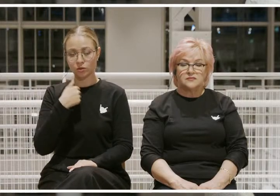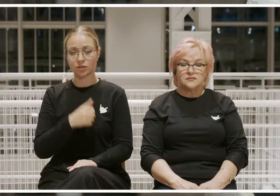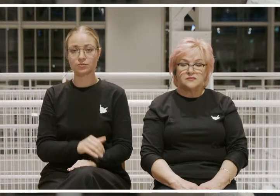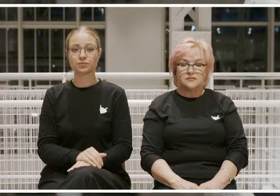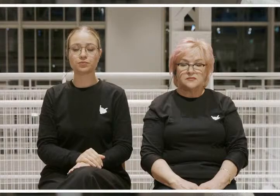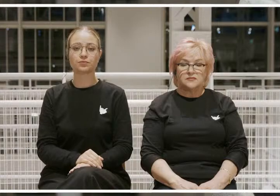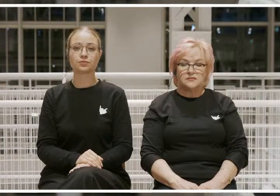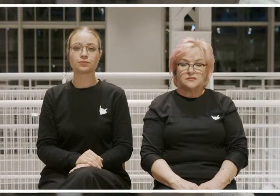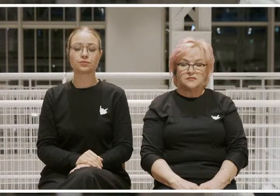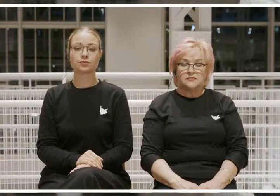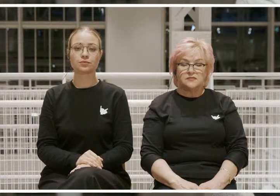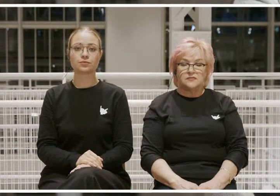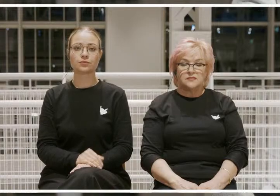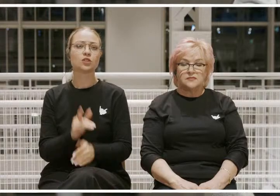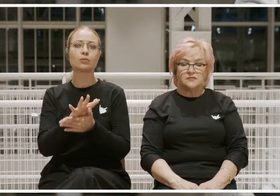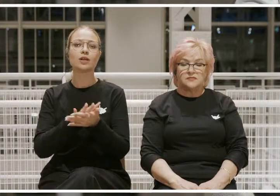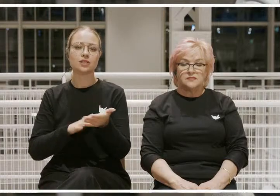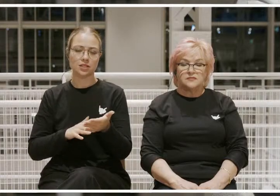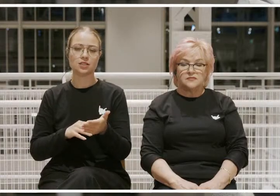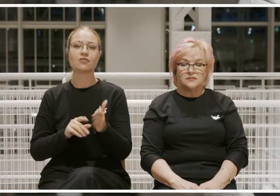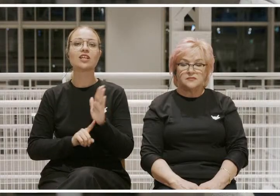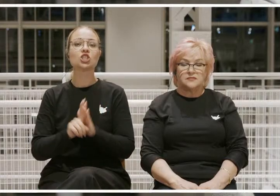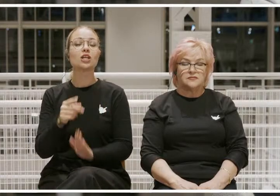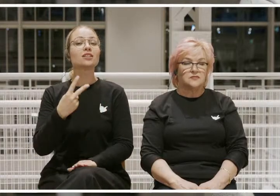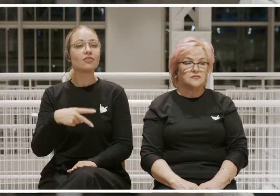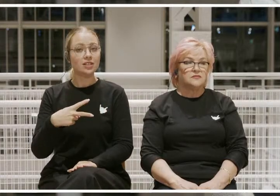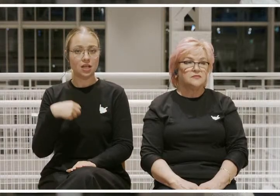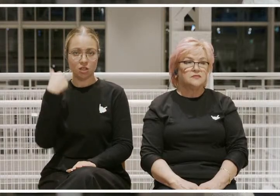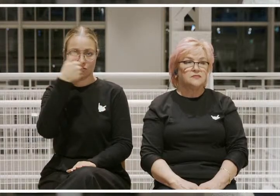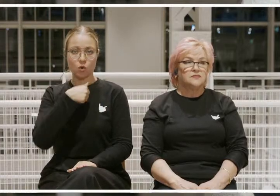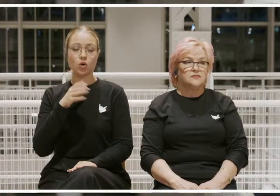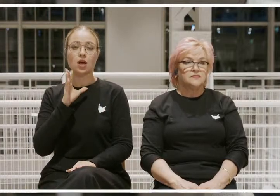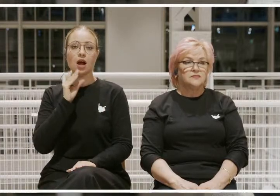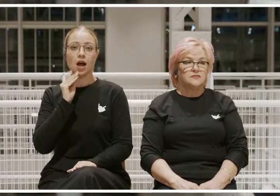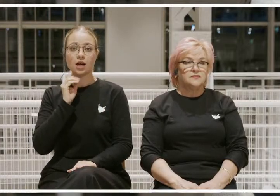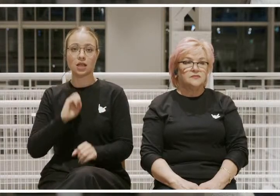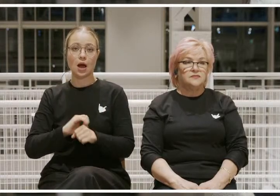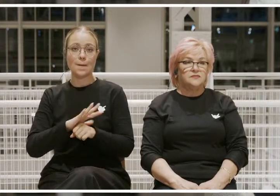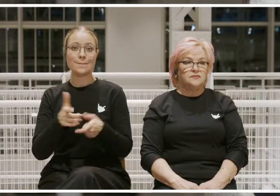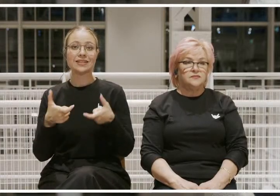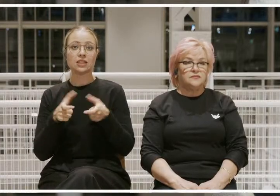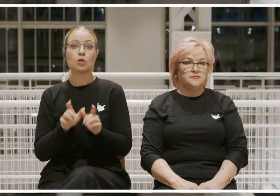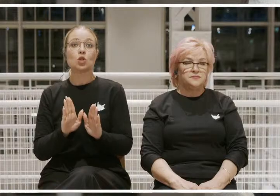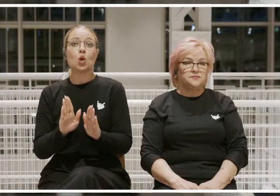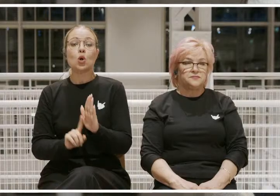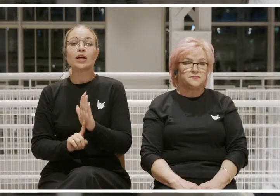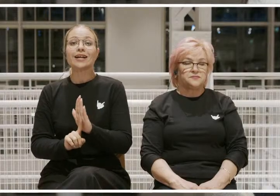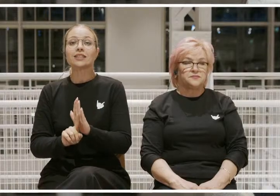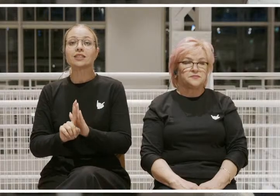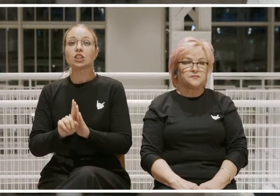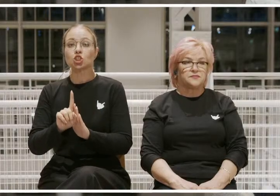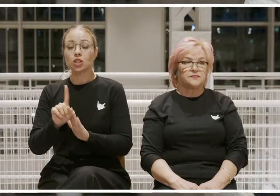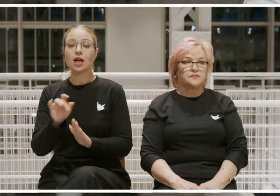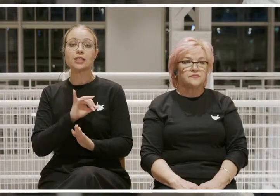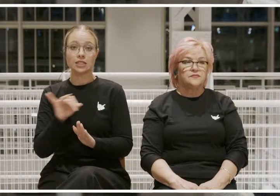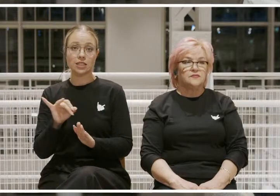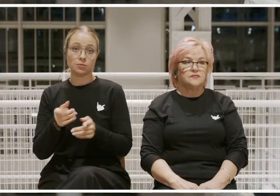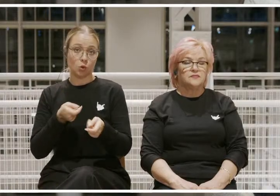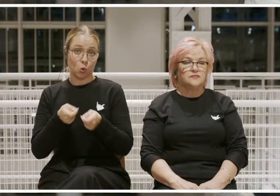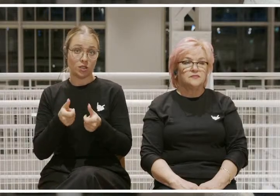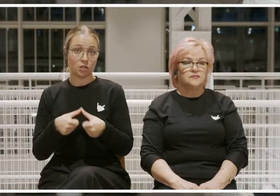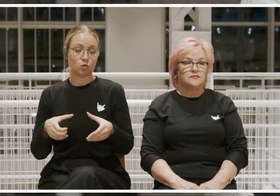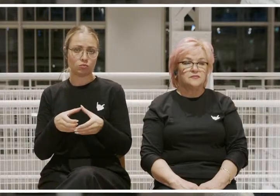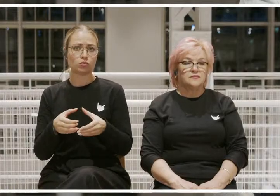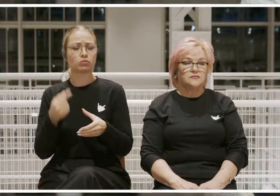group took this opportunity to think and act differently under those circumstances. So